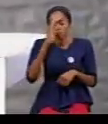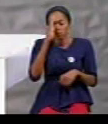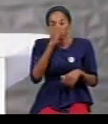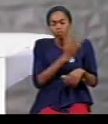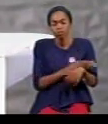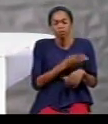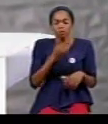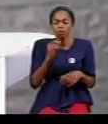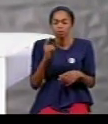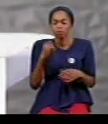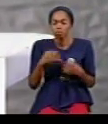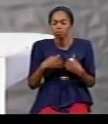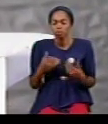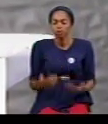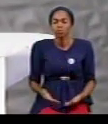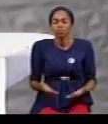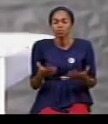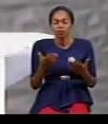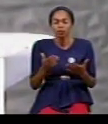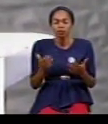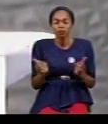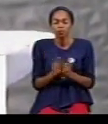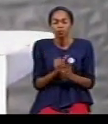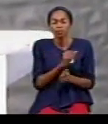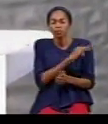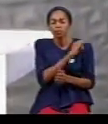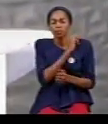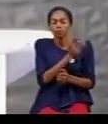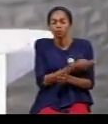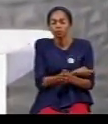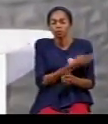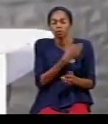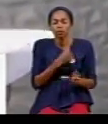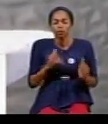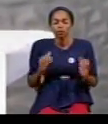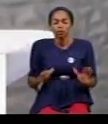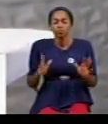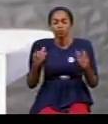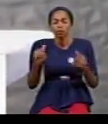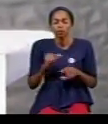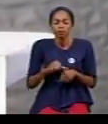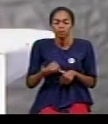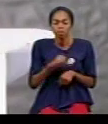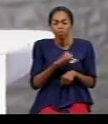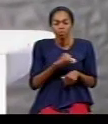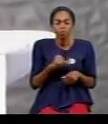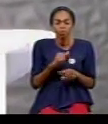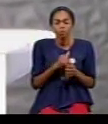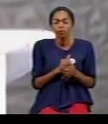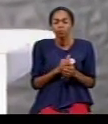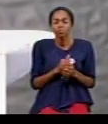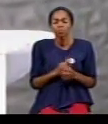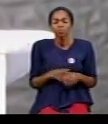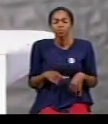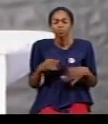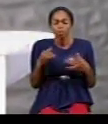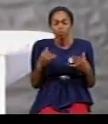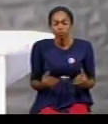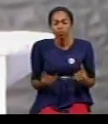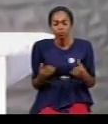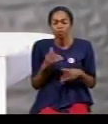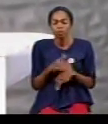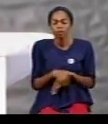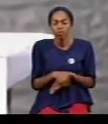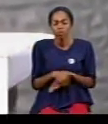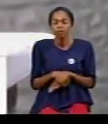raised him with mighty and miraculous anointing. Yes, this night,